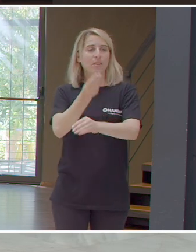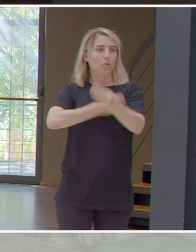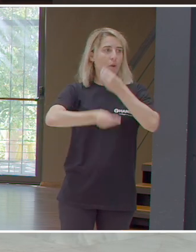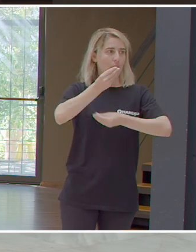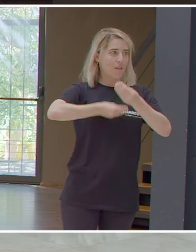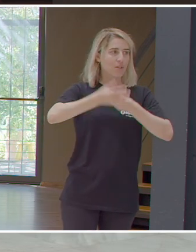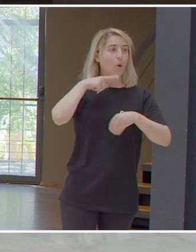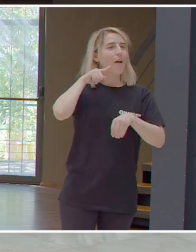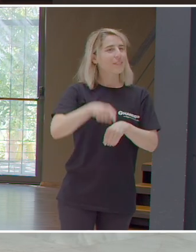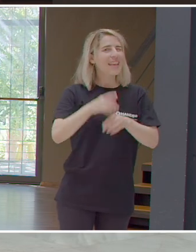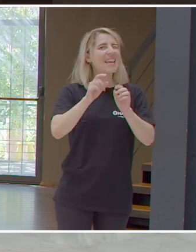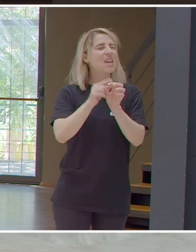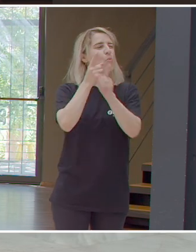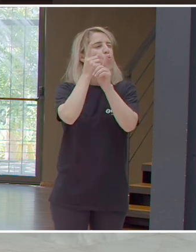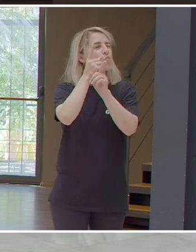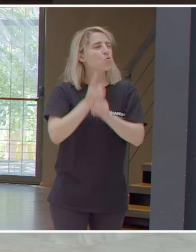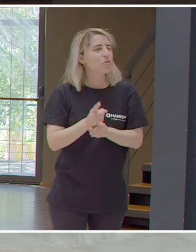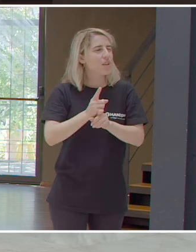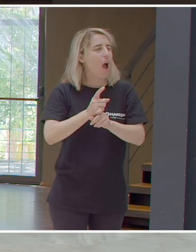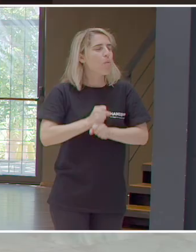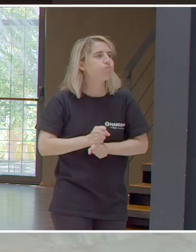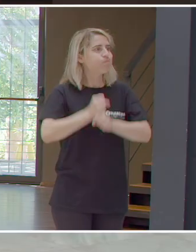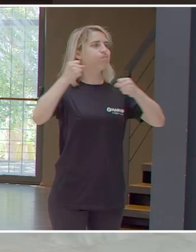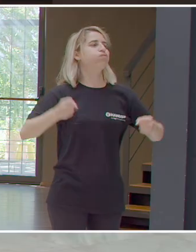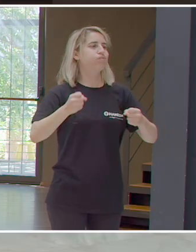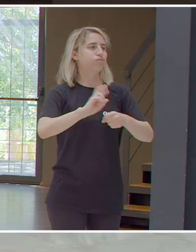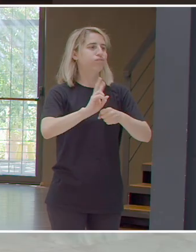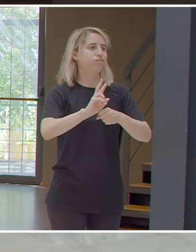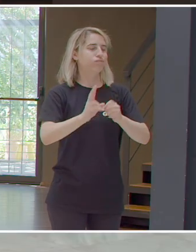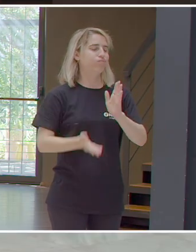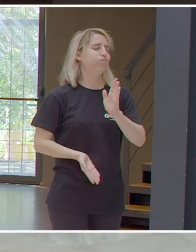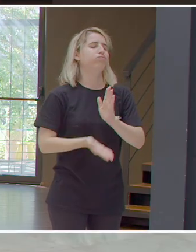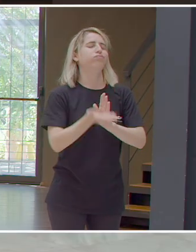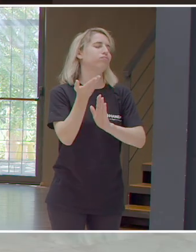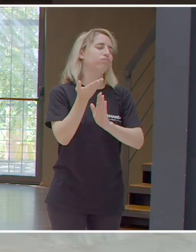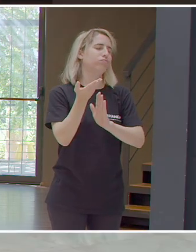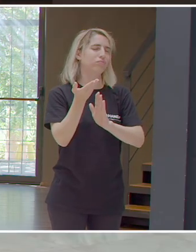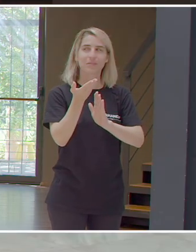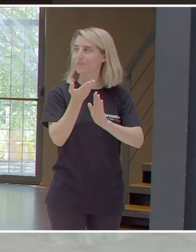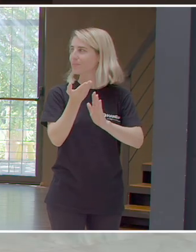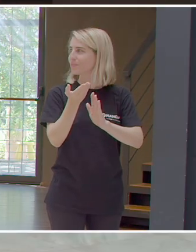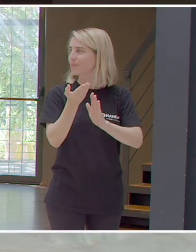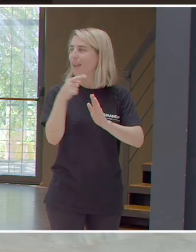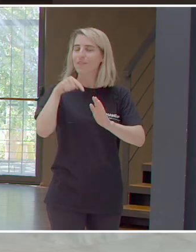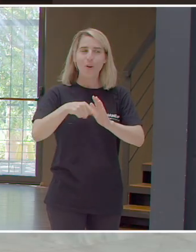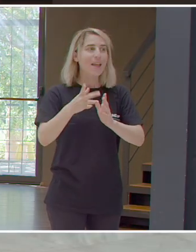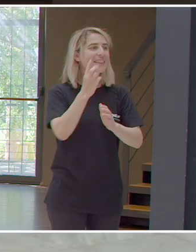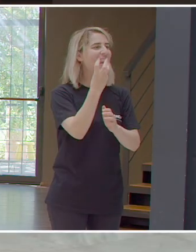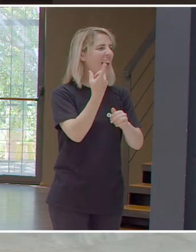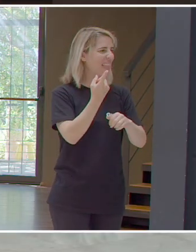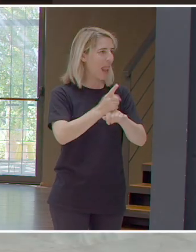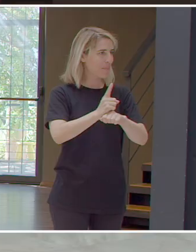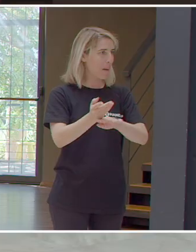then the sulforaphane amount will get boosted and you get even more of these anti-carcinogenous components. And